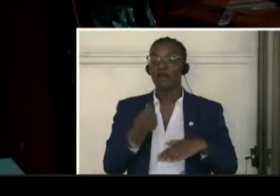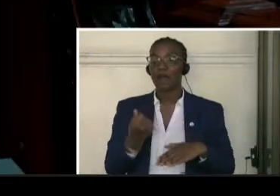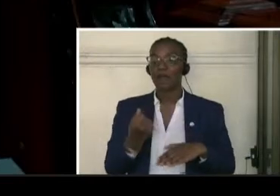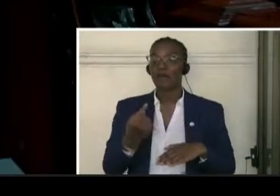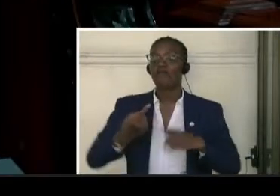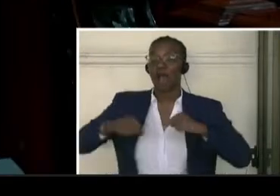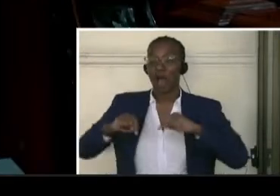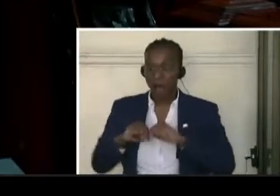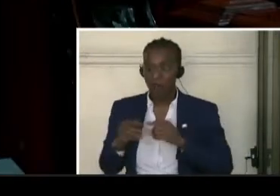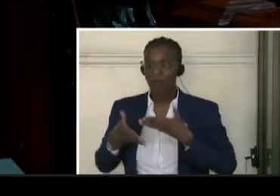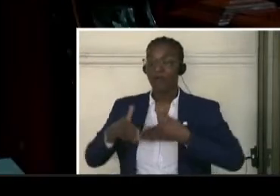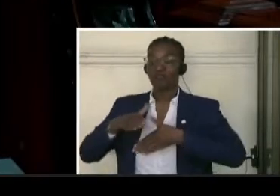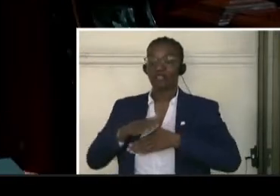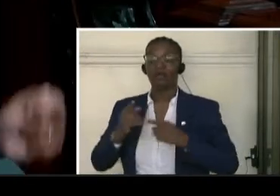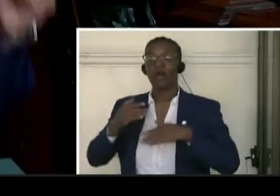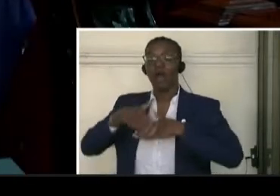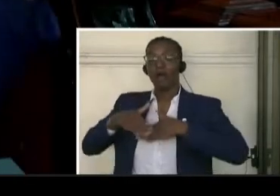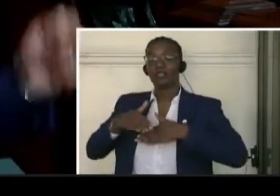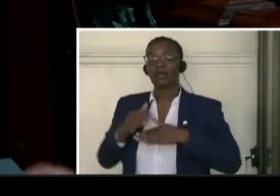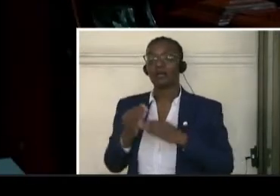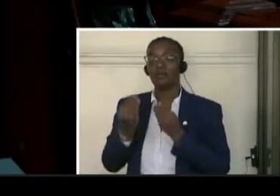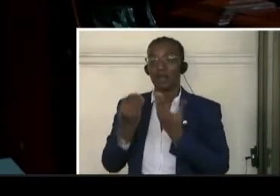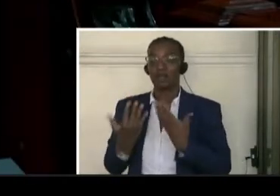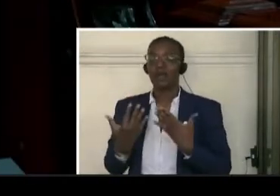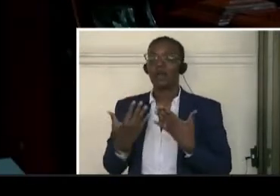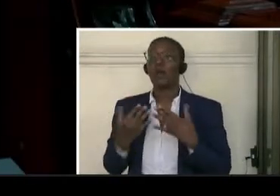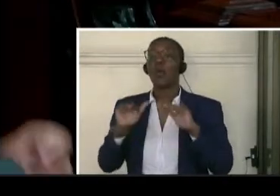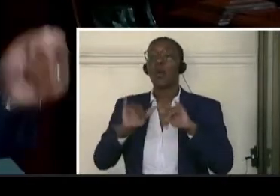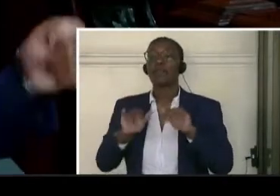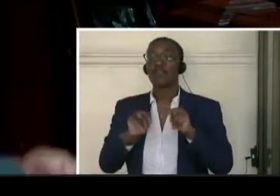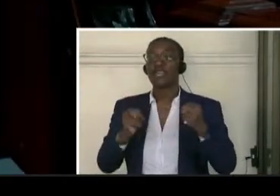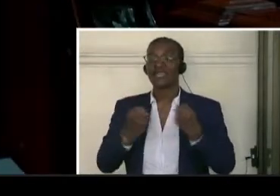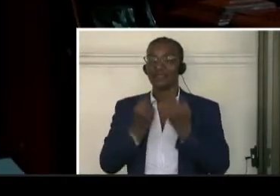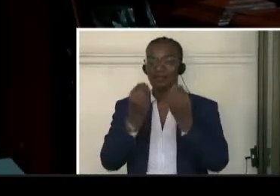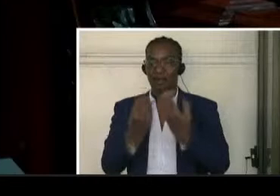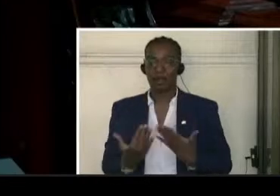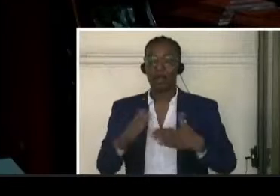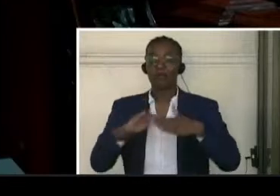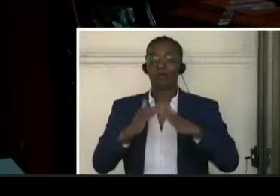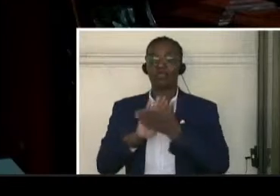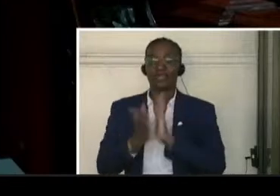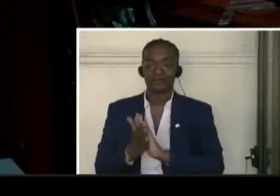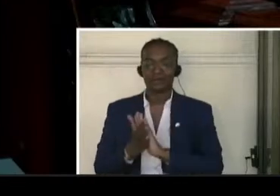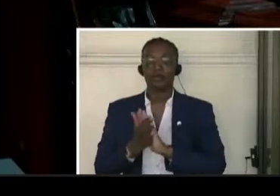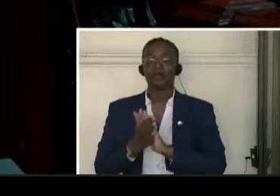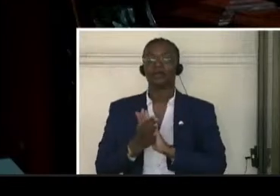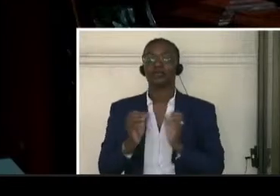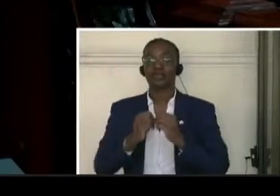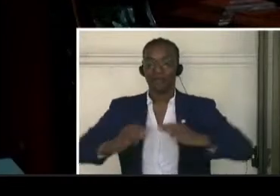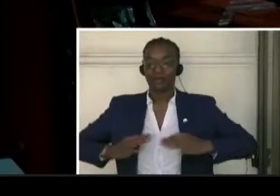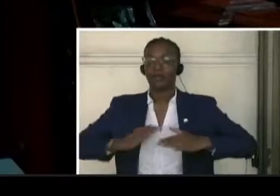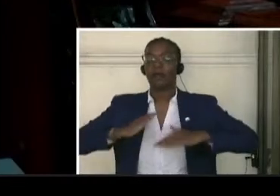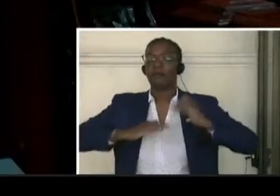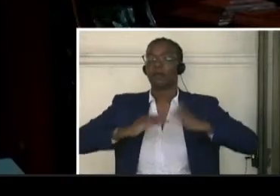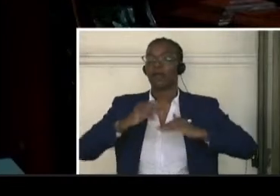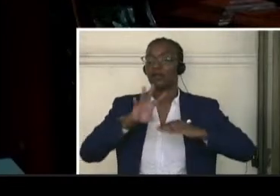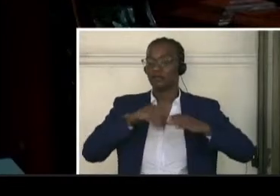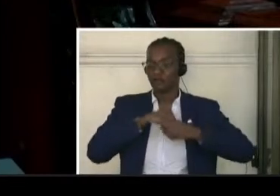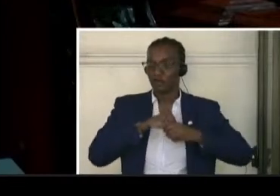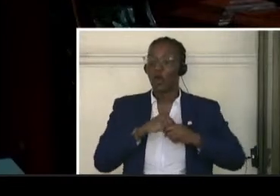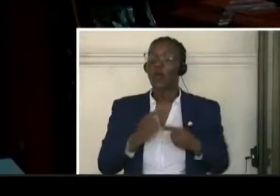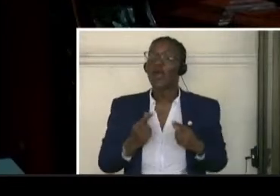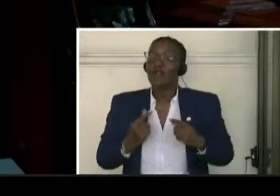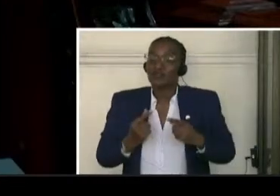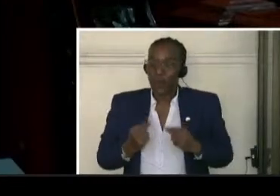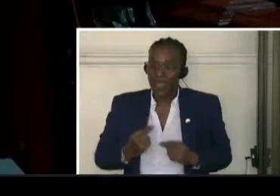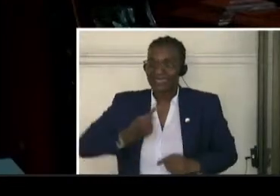own budget. We said we are not going to wait for national government to give us money for disaster before we start intervening. We are